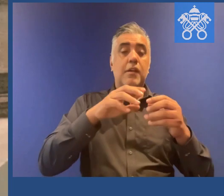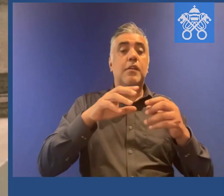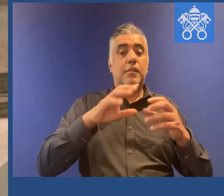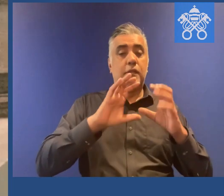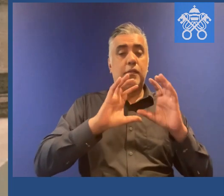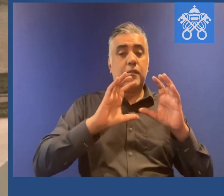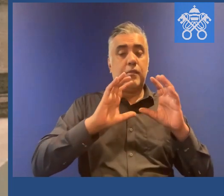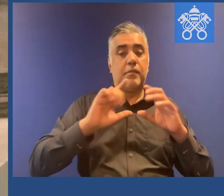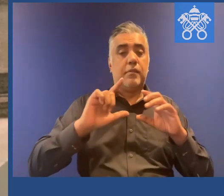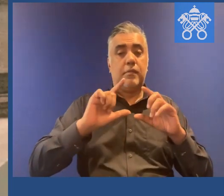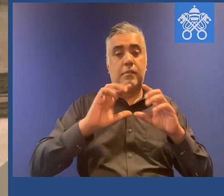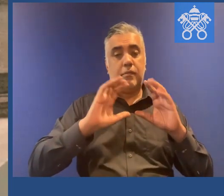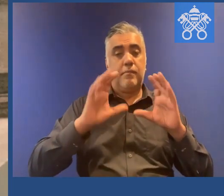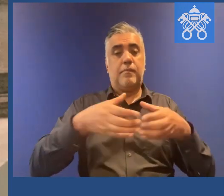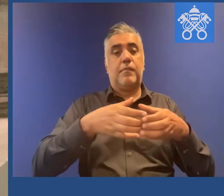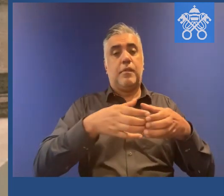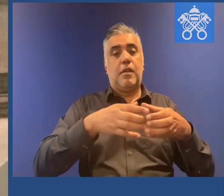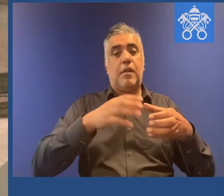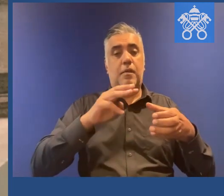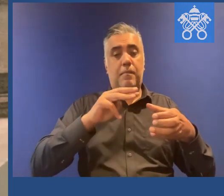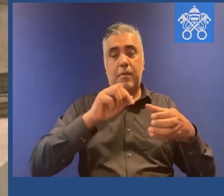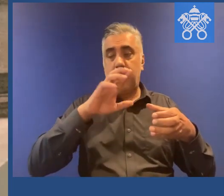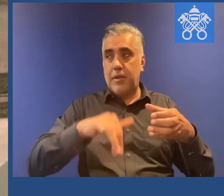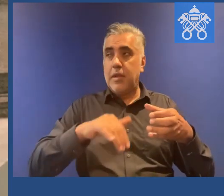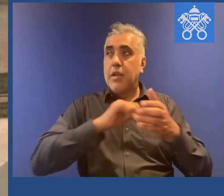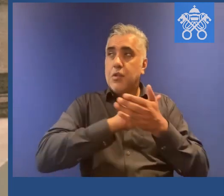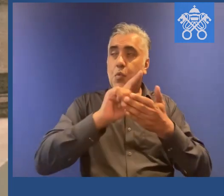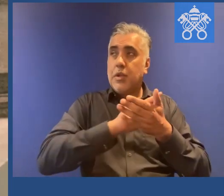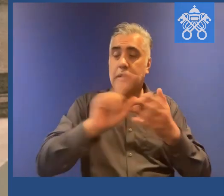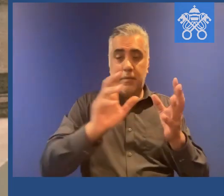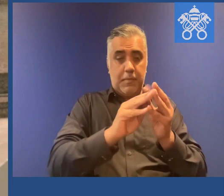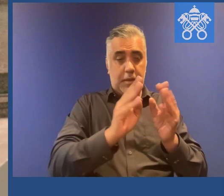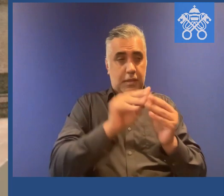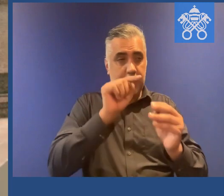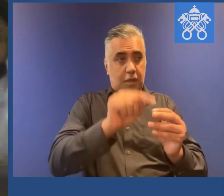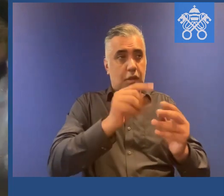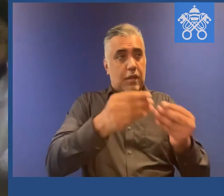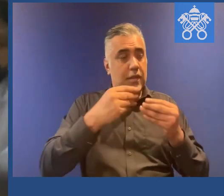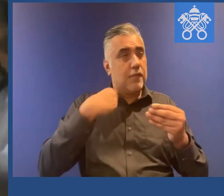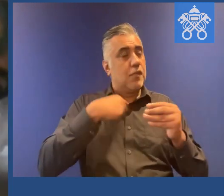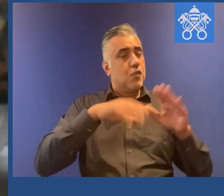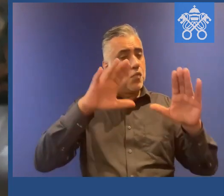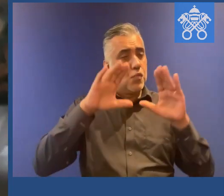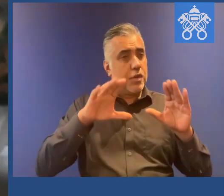of Mary. The weekly meetings offer us a great opportunity to grow in